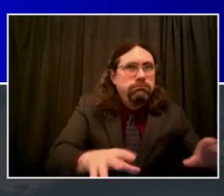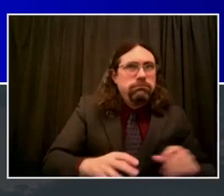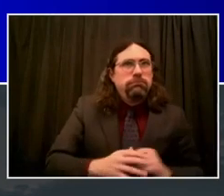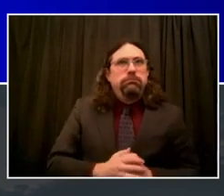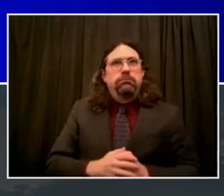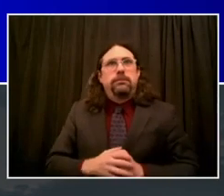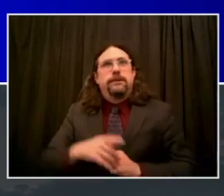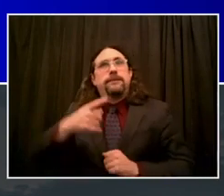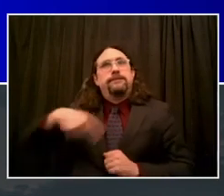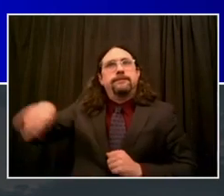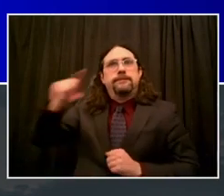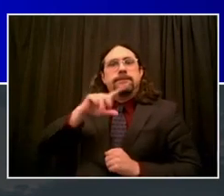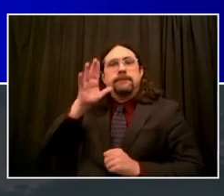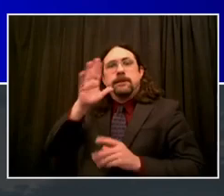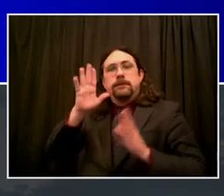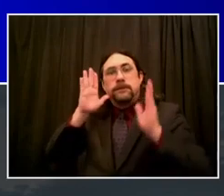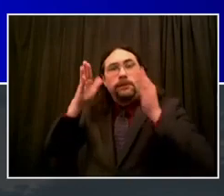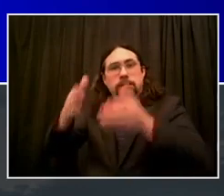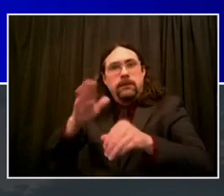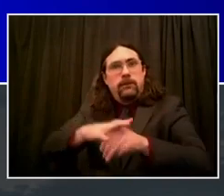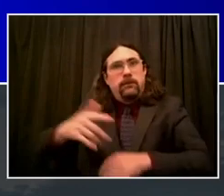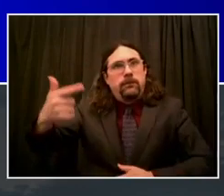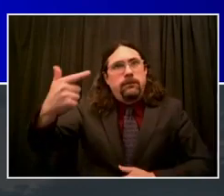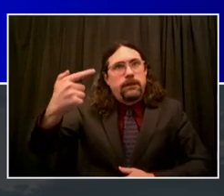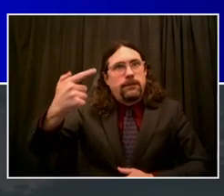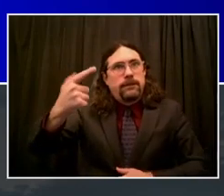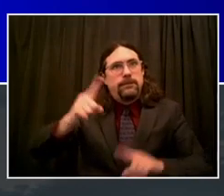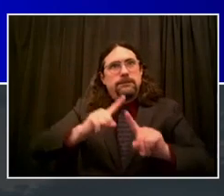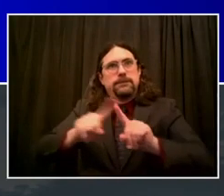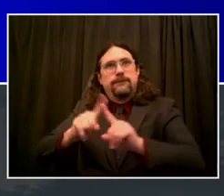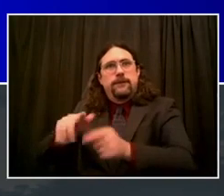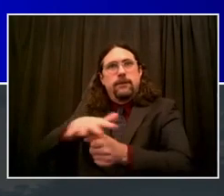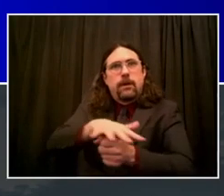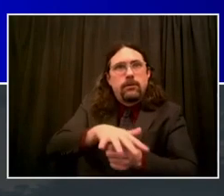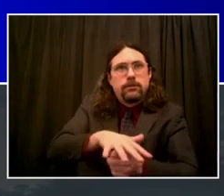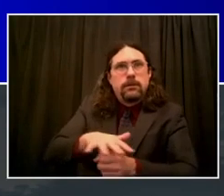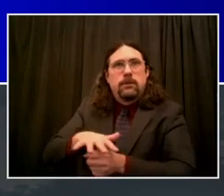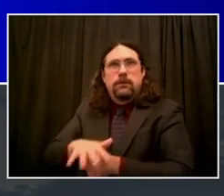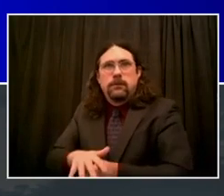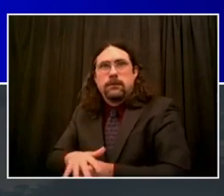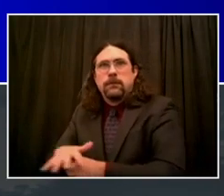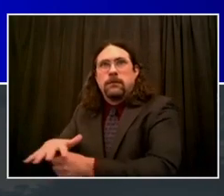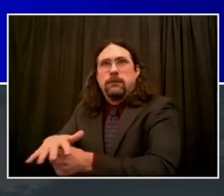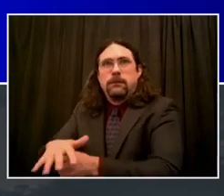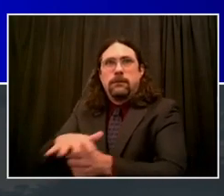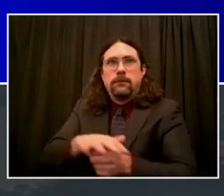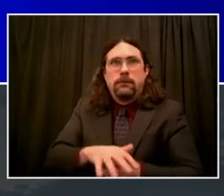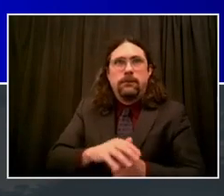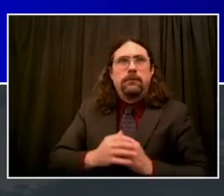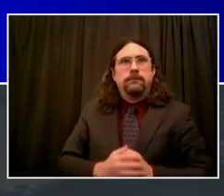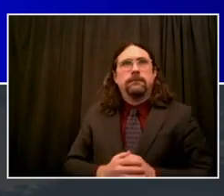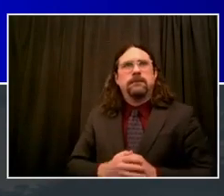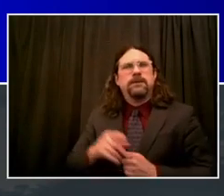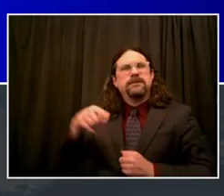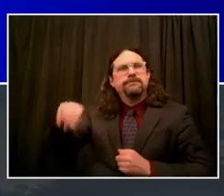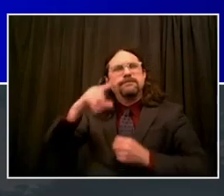to get the word out and how people can protect themselves and their families. That will be starting in the middle of June.